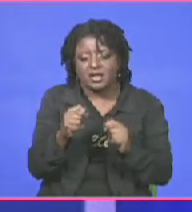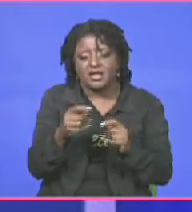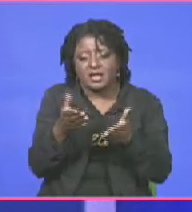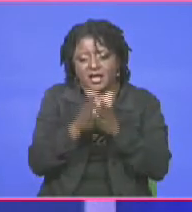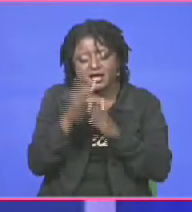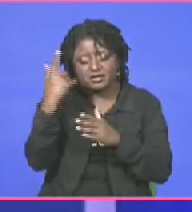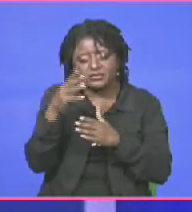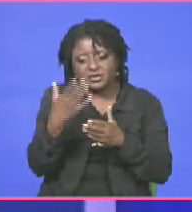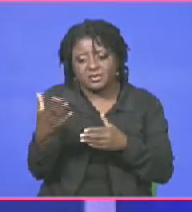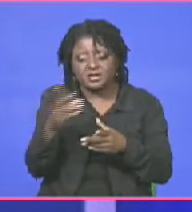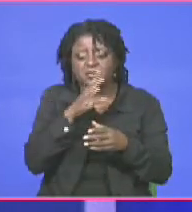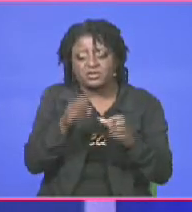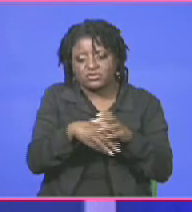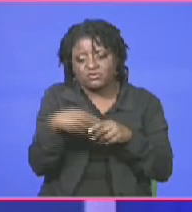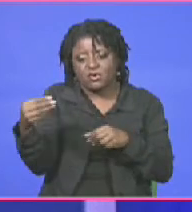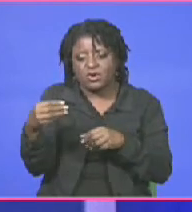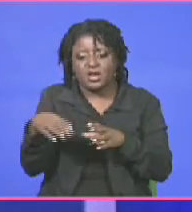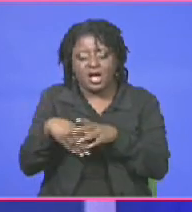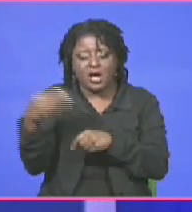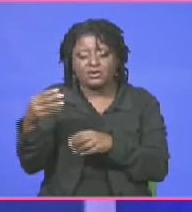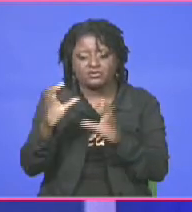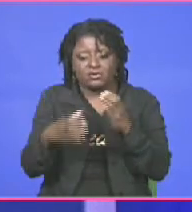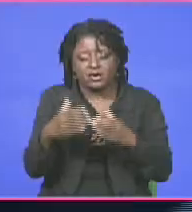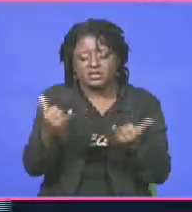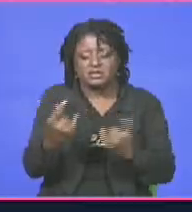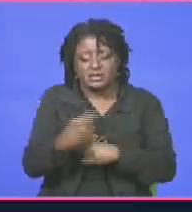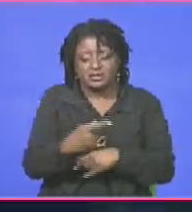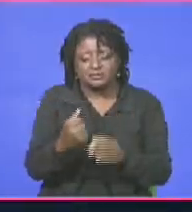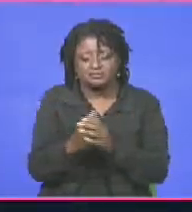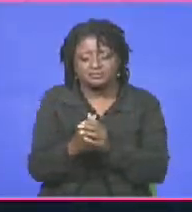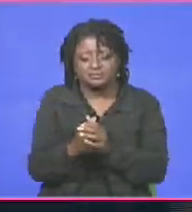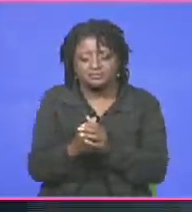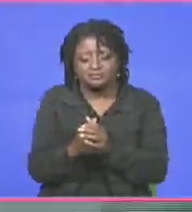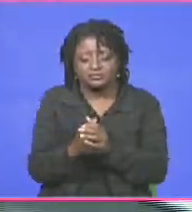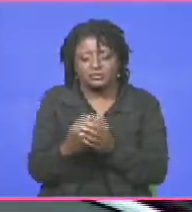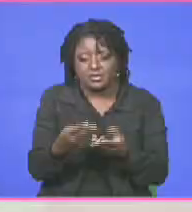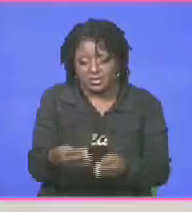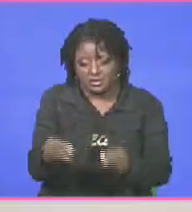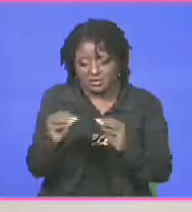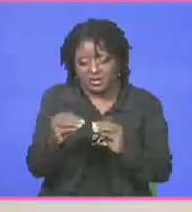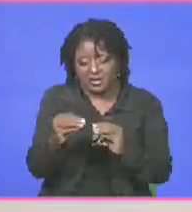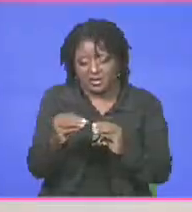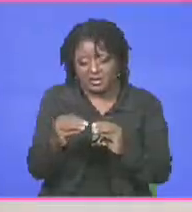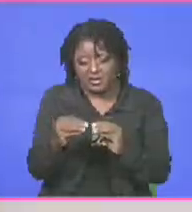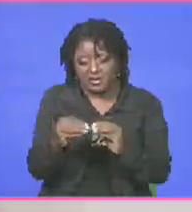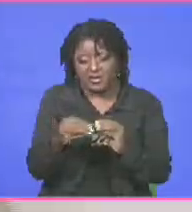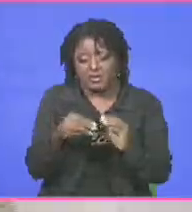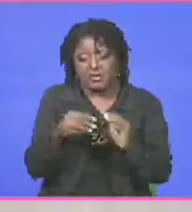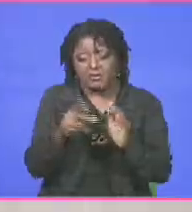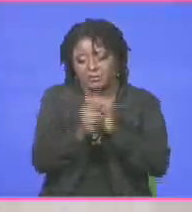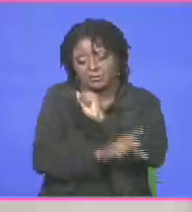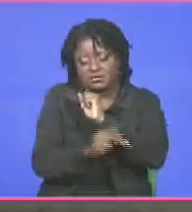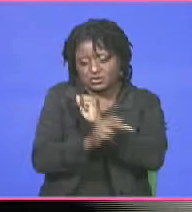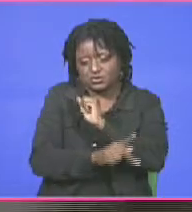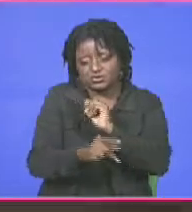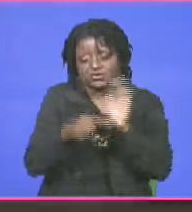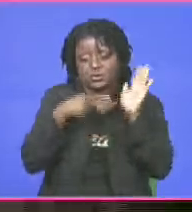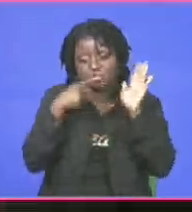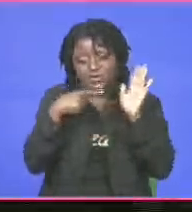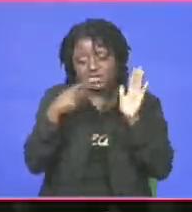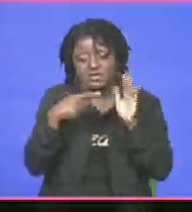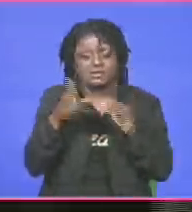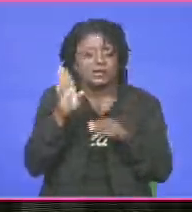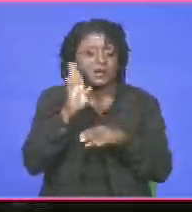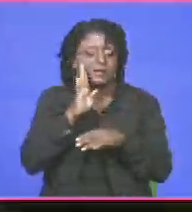prompted the request and how the court ruled. The main prosecution witness in the Frank Smith bribery and corruption case,